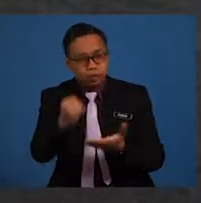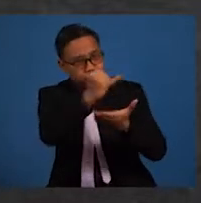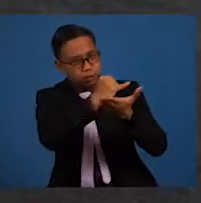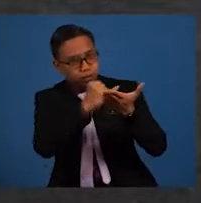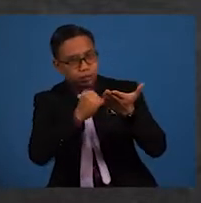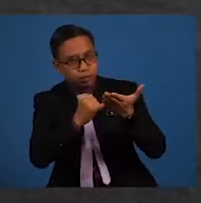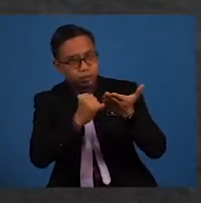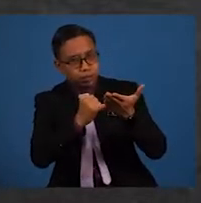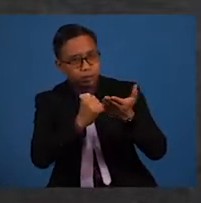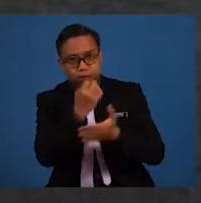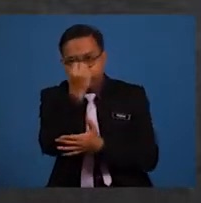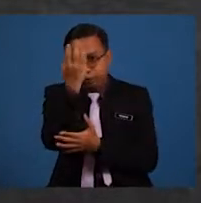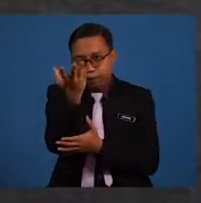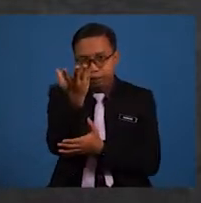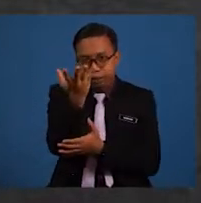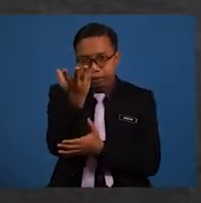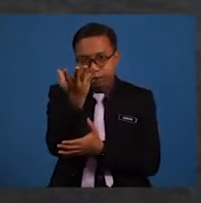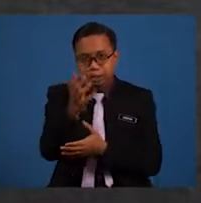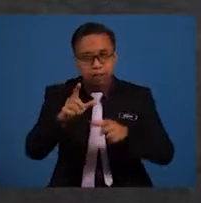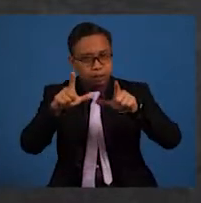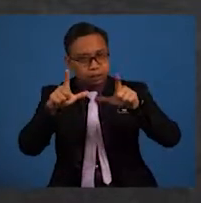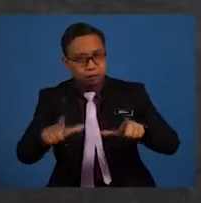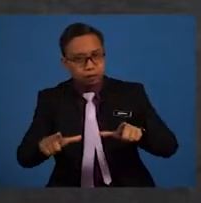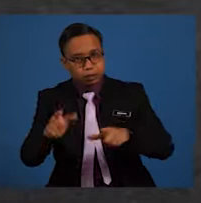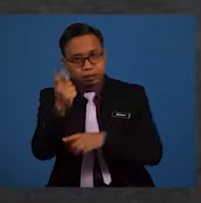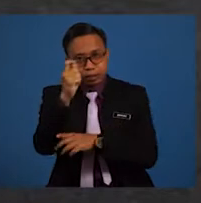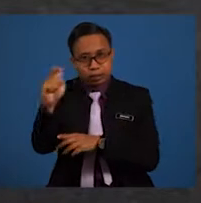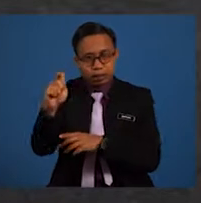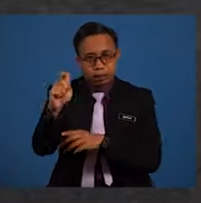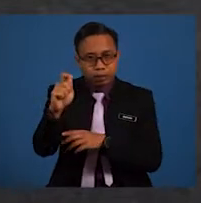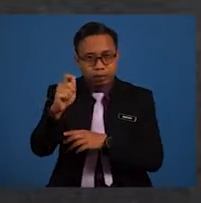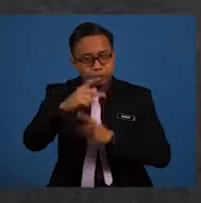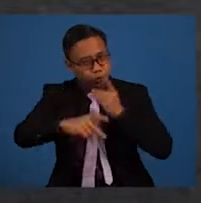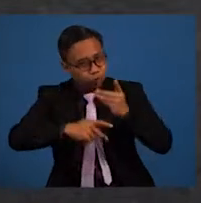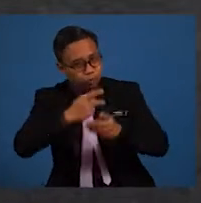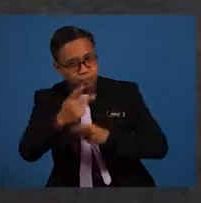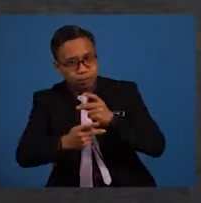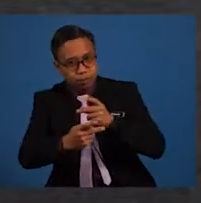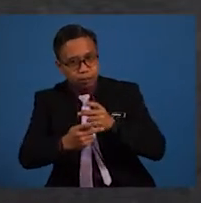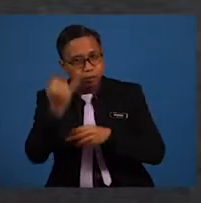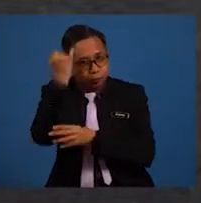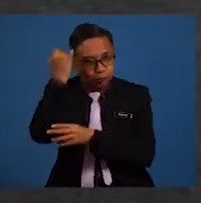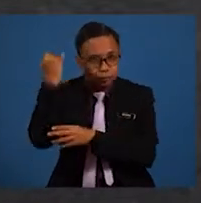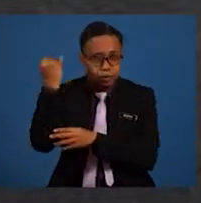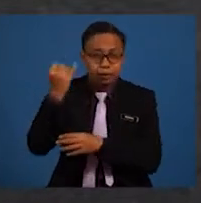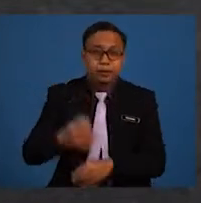illustrates, explains, or restates the preceding information.